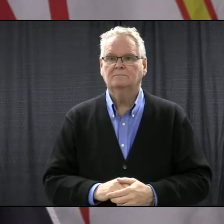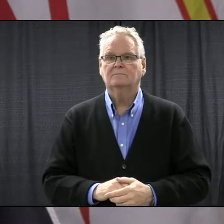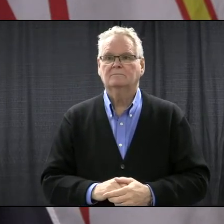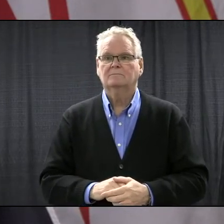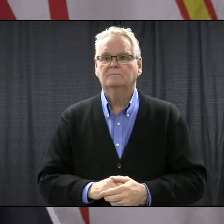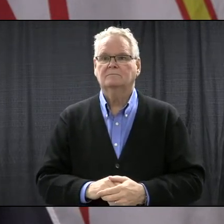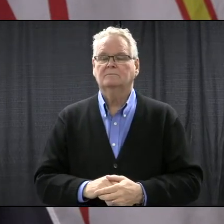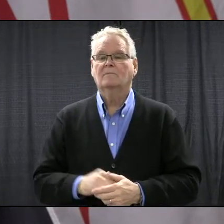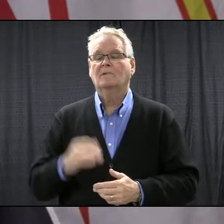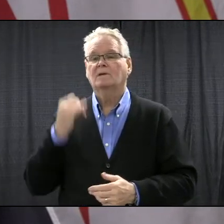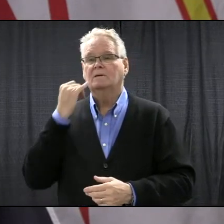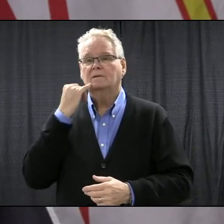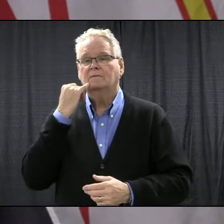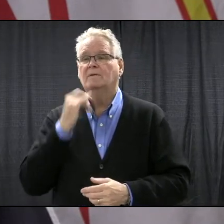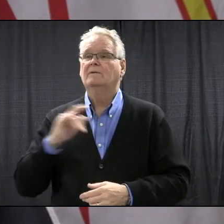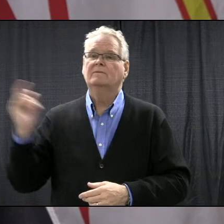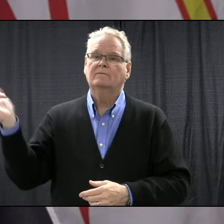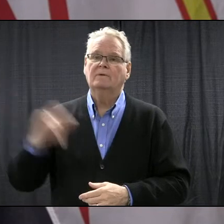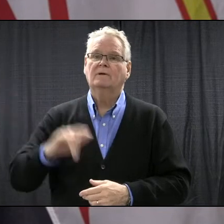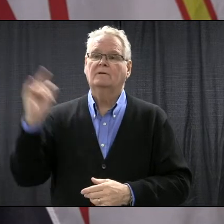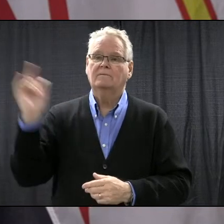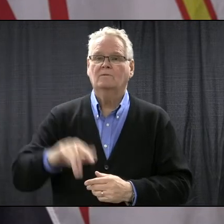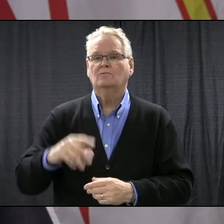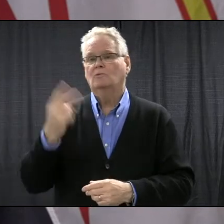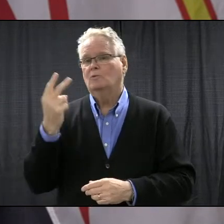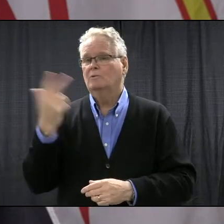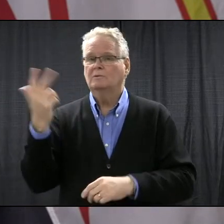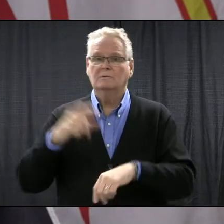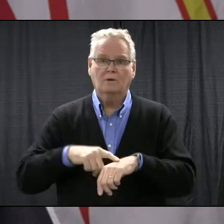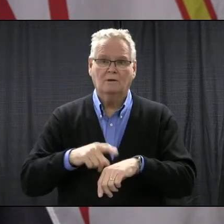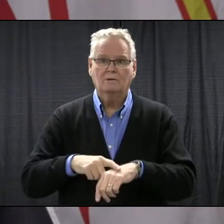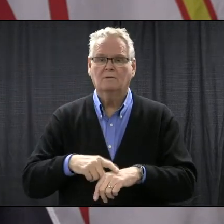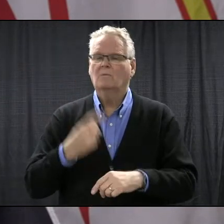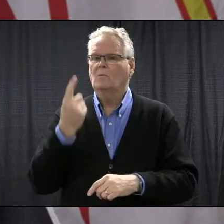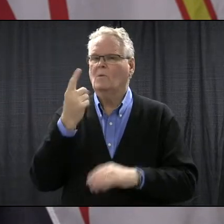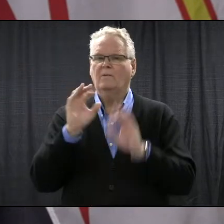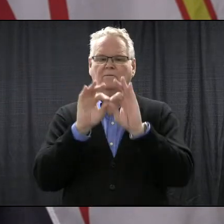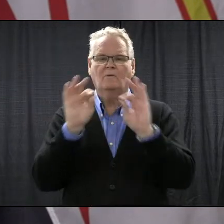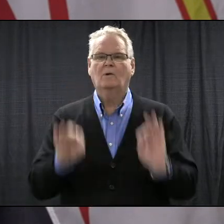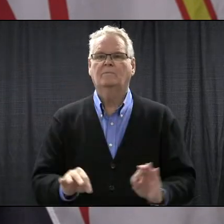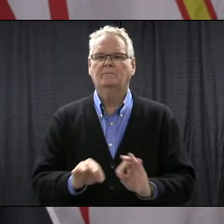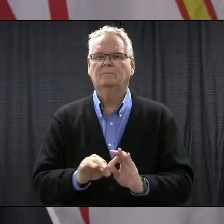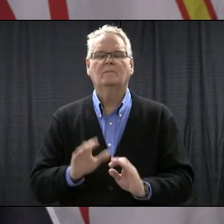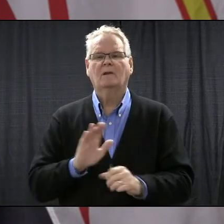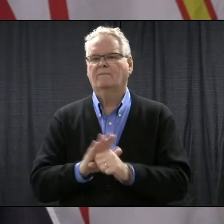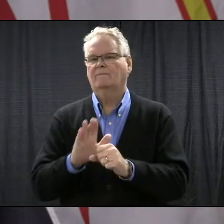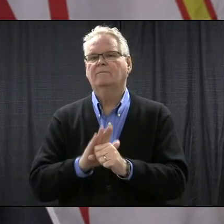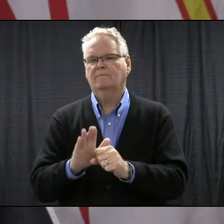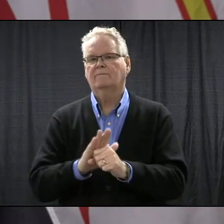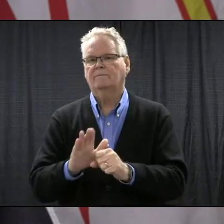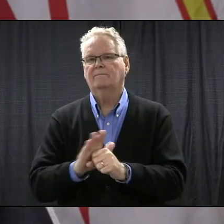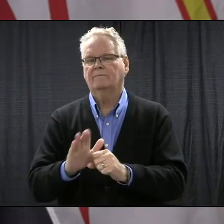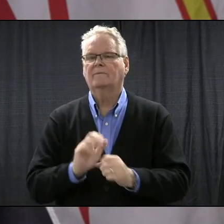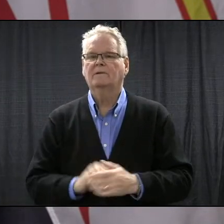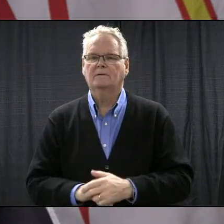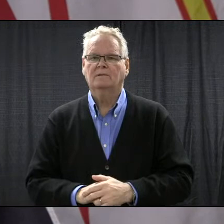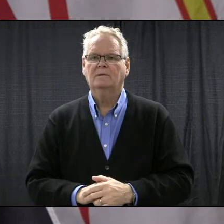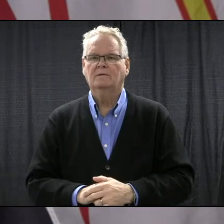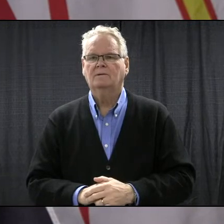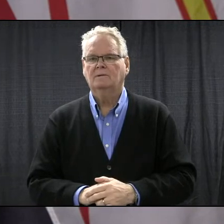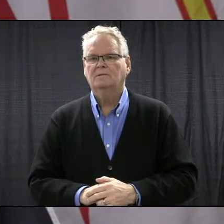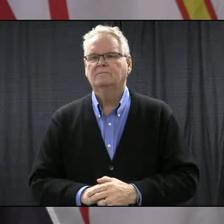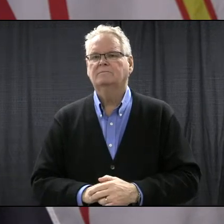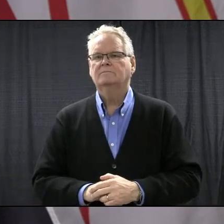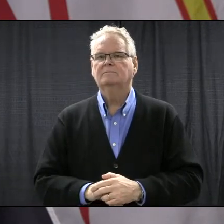will help streamline the process, especially for those who travel to the province frequently, such as rotational workers. Effective